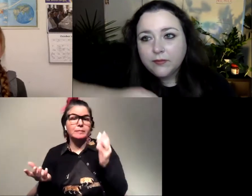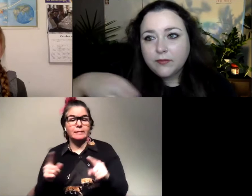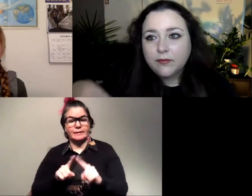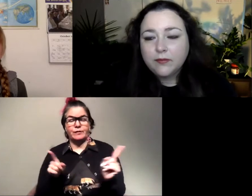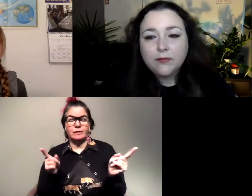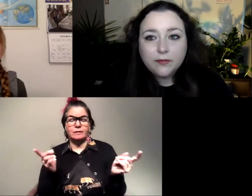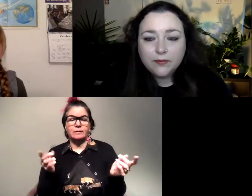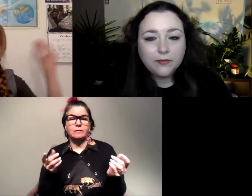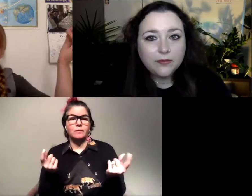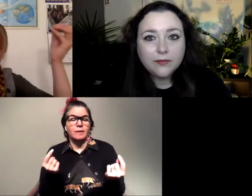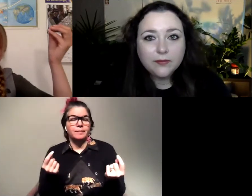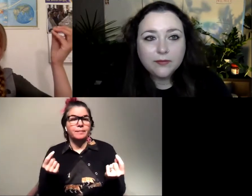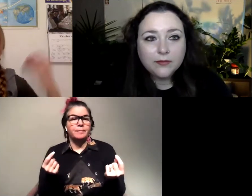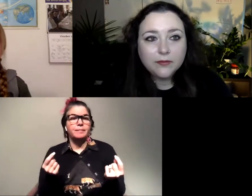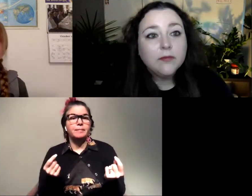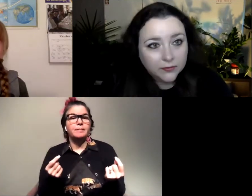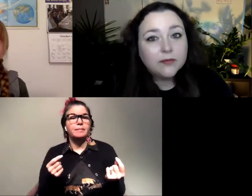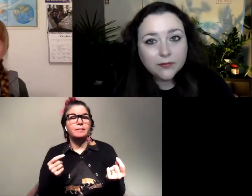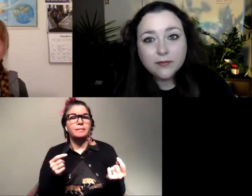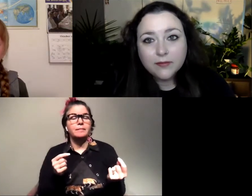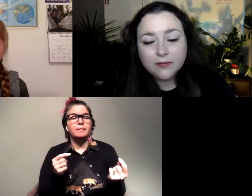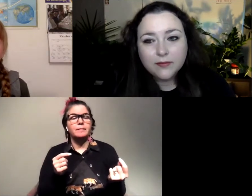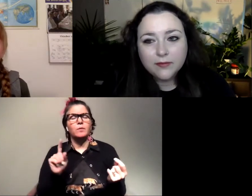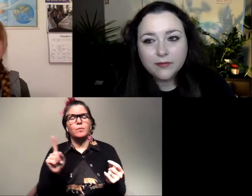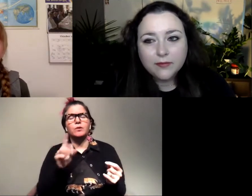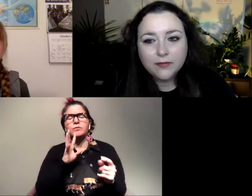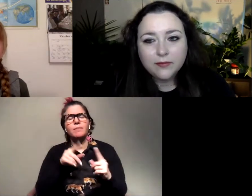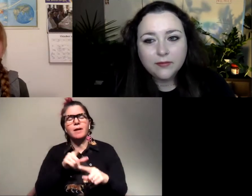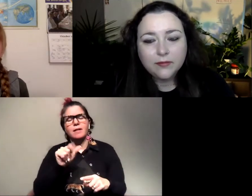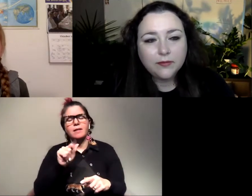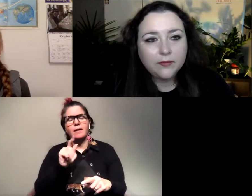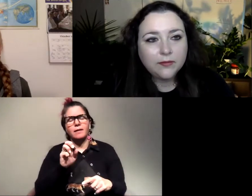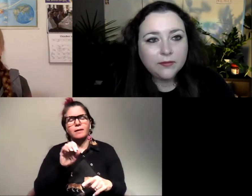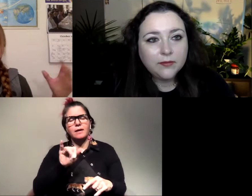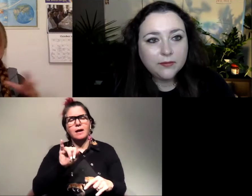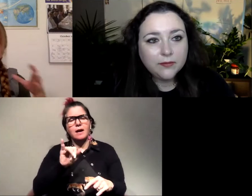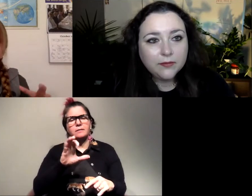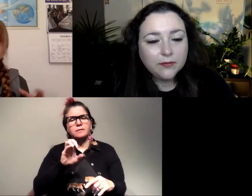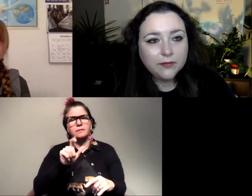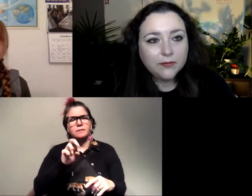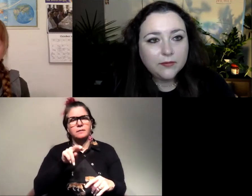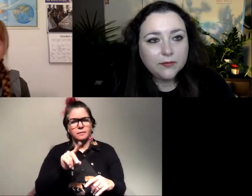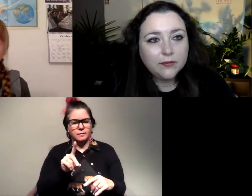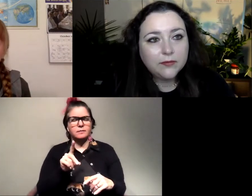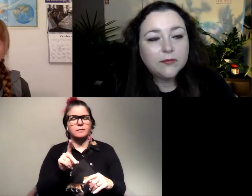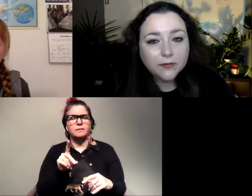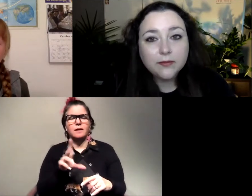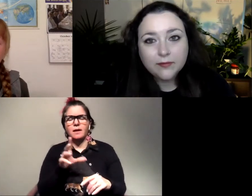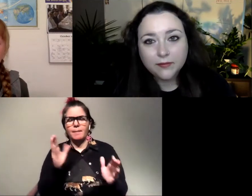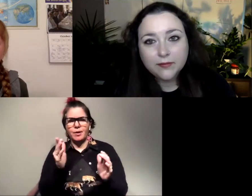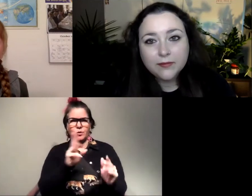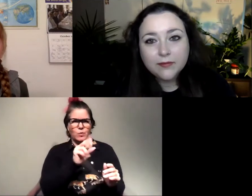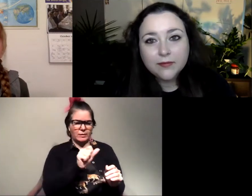differences is between Lake Mývatn in Iceland, where I was working, and some of the other lakes in the US where I'm